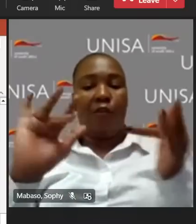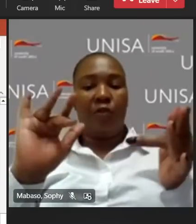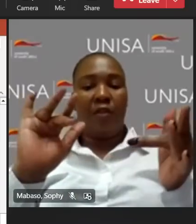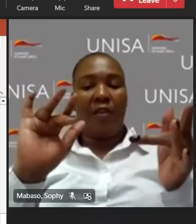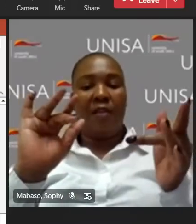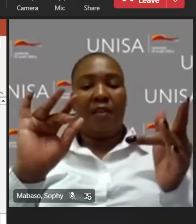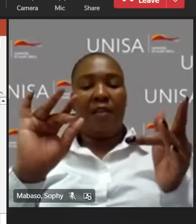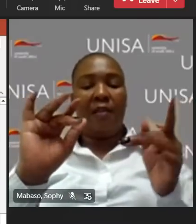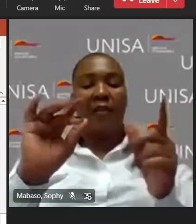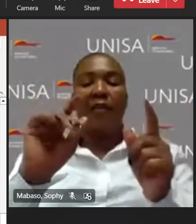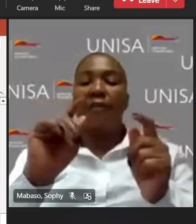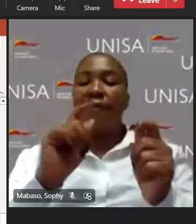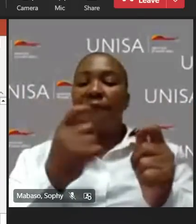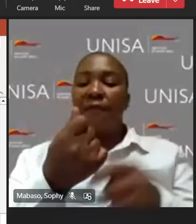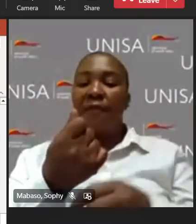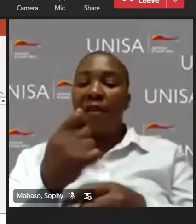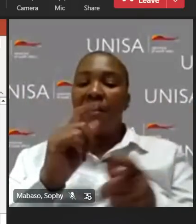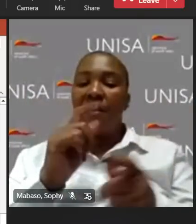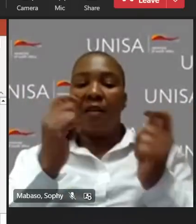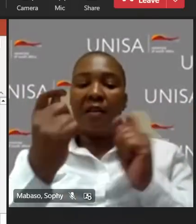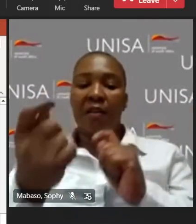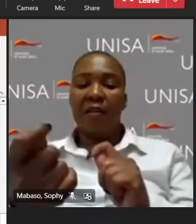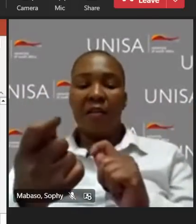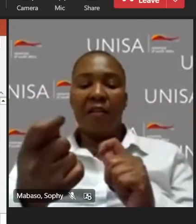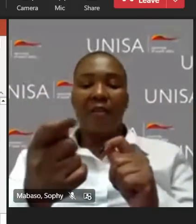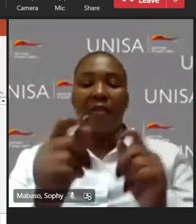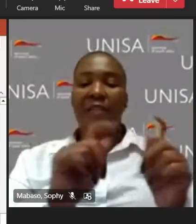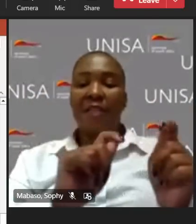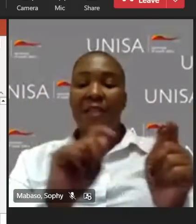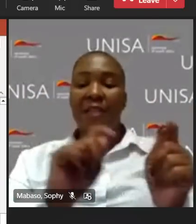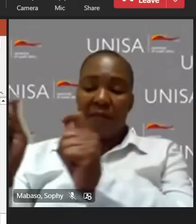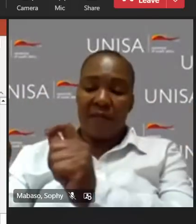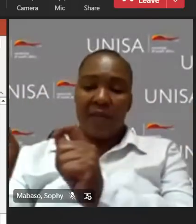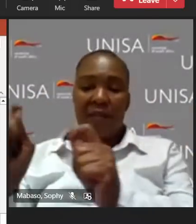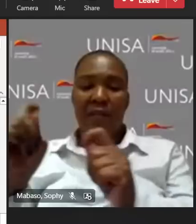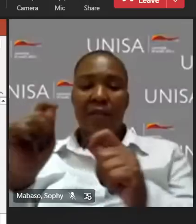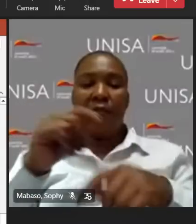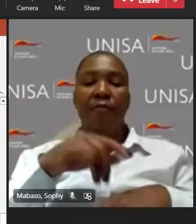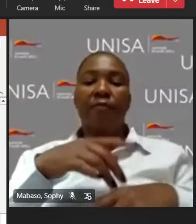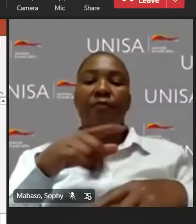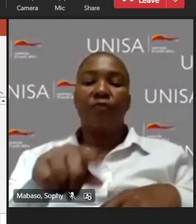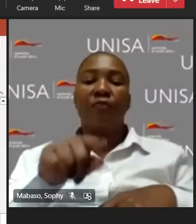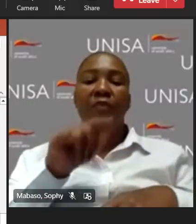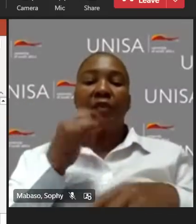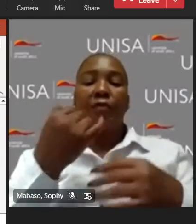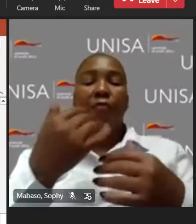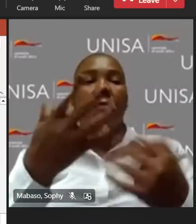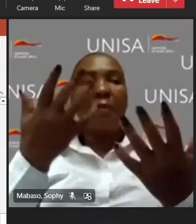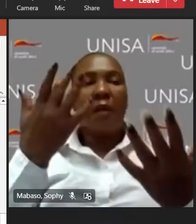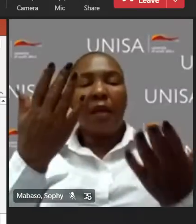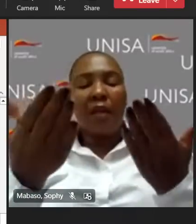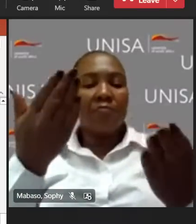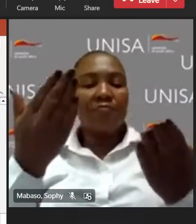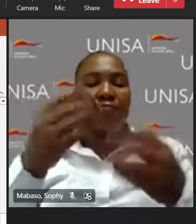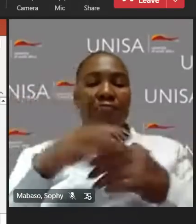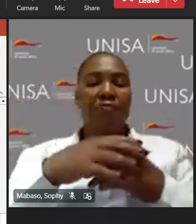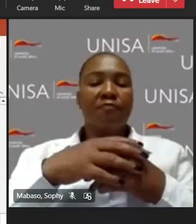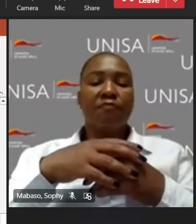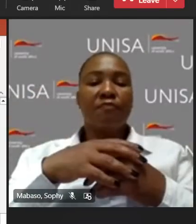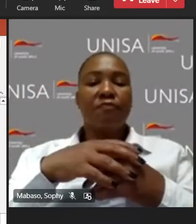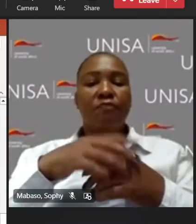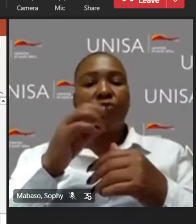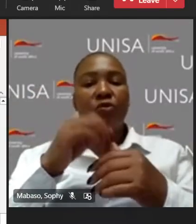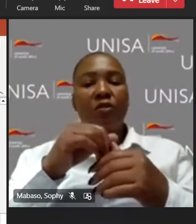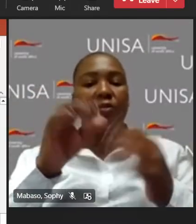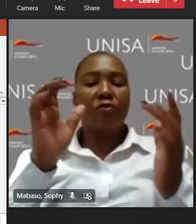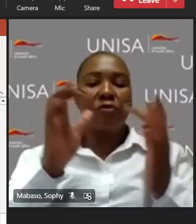they are also on Unisa website. So if you need to confirm the banking details